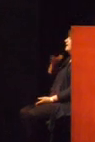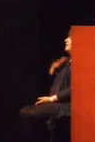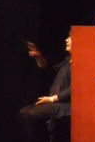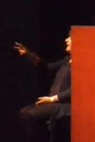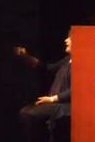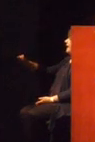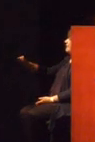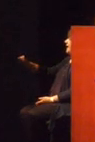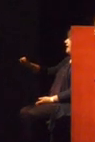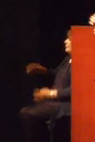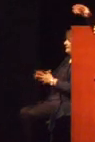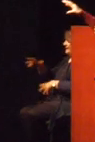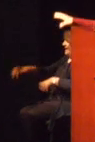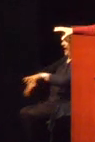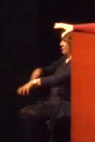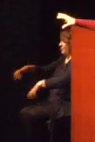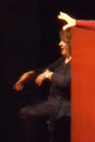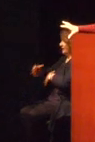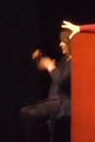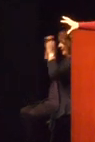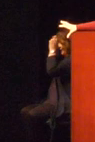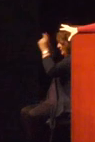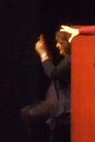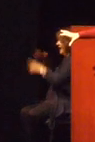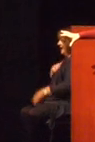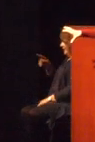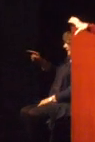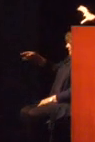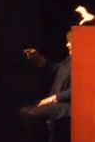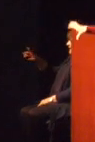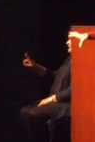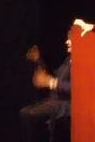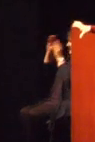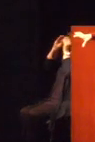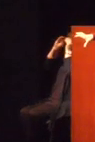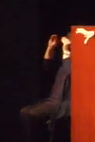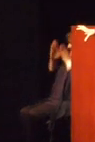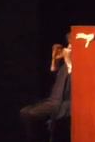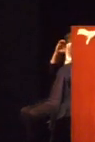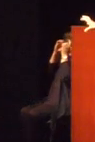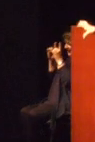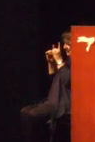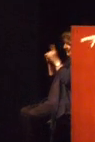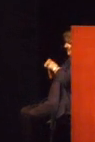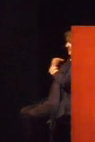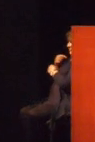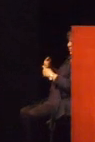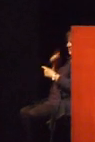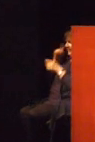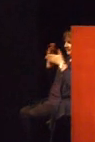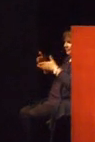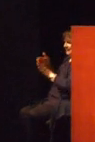in anthropology and education, and then my PhD is in teacher education, but for a long time I focused on